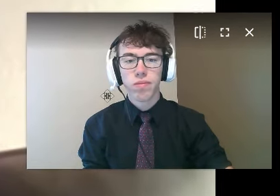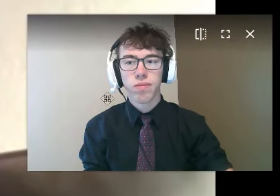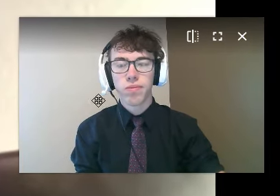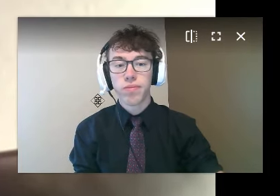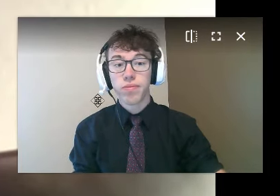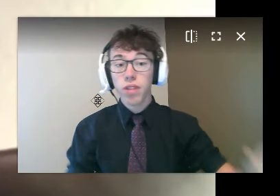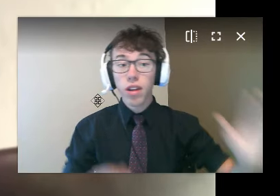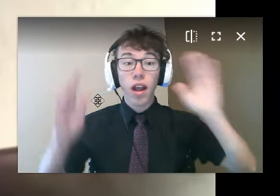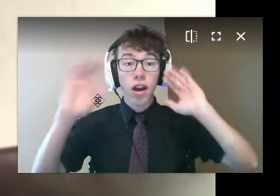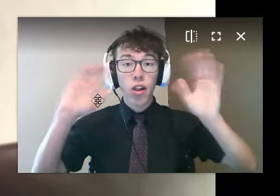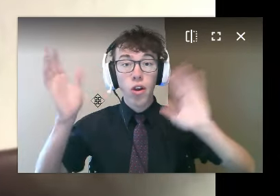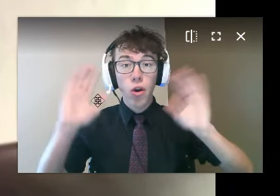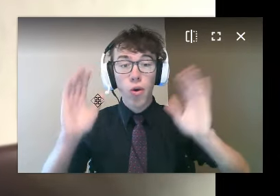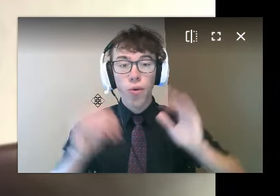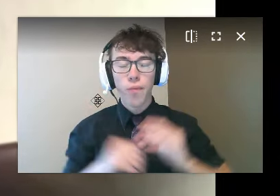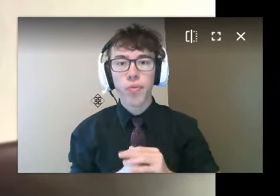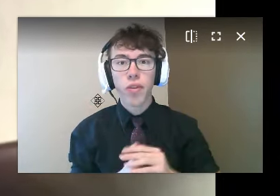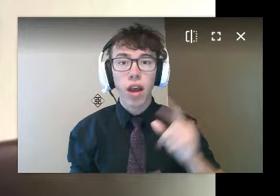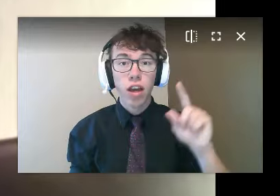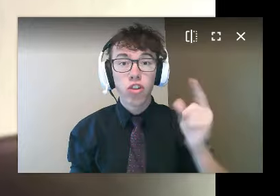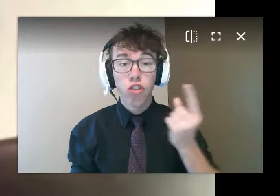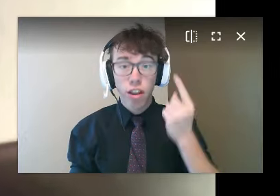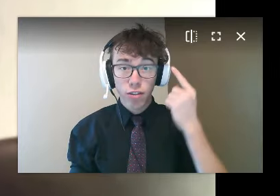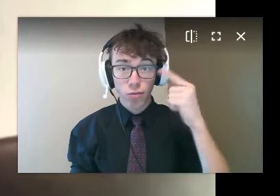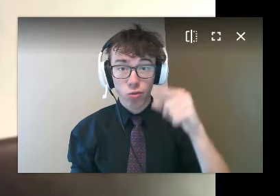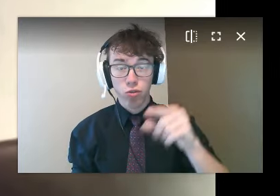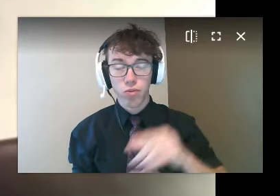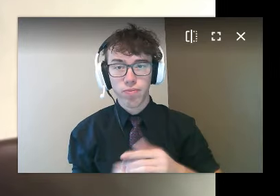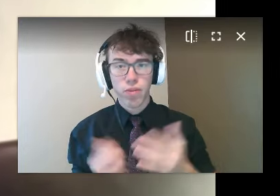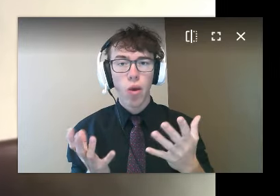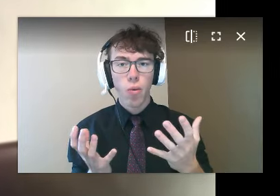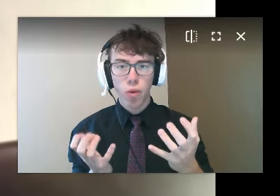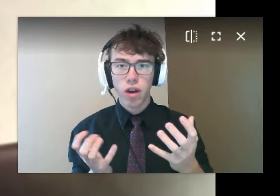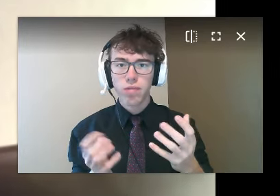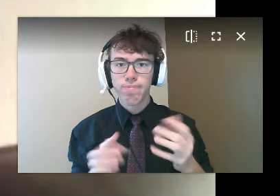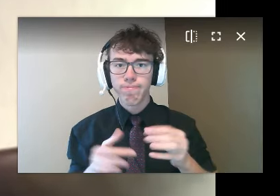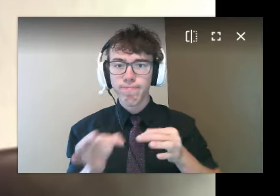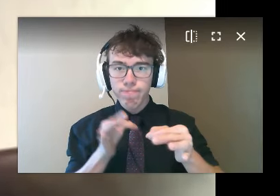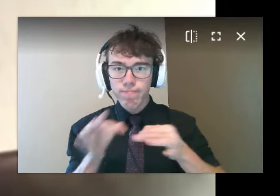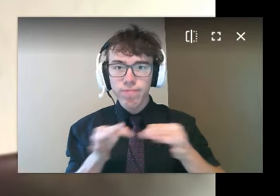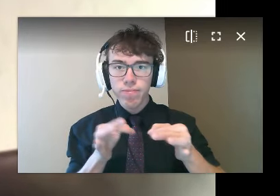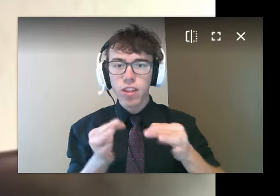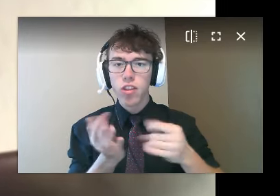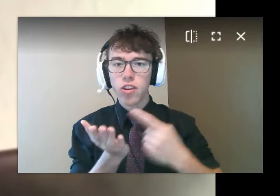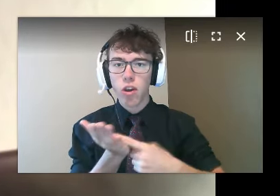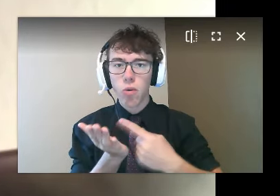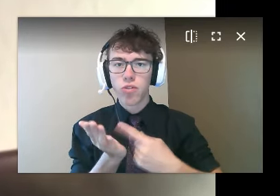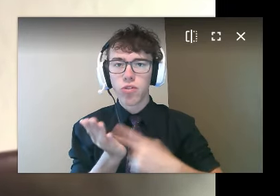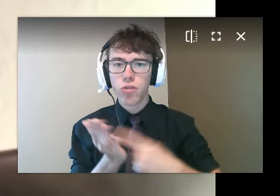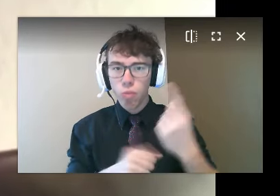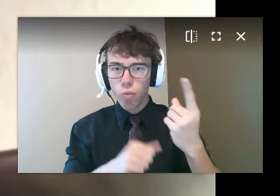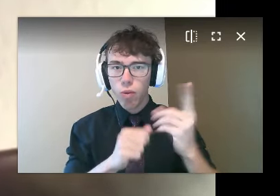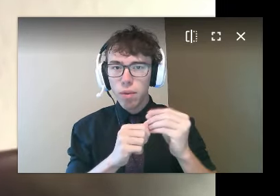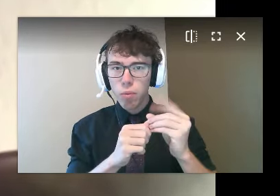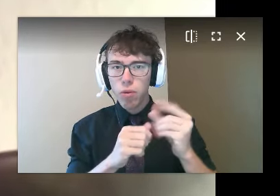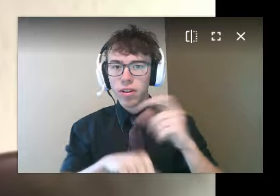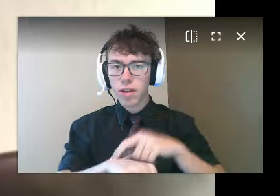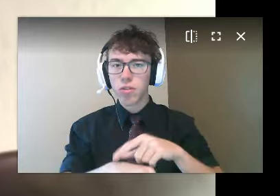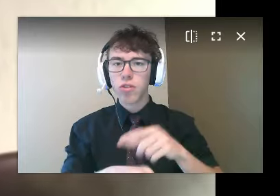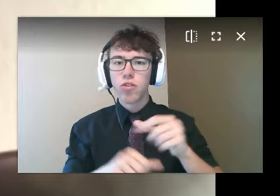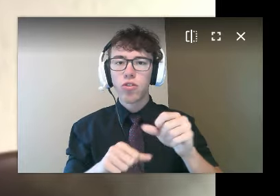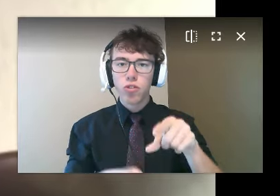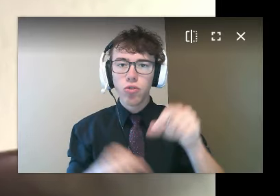Hi, Mads. So just for you, I want to run through the notes one more time so you can watch the video as many times as you want so you